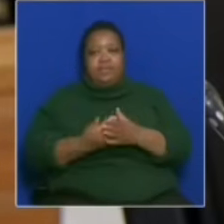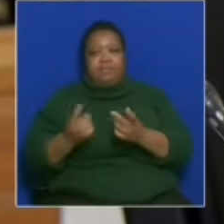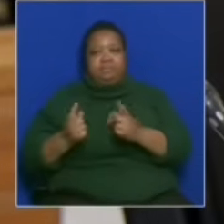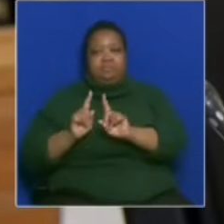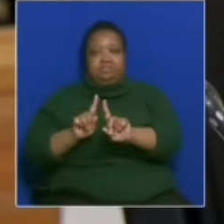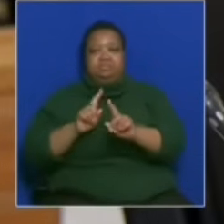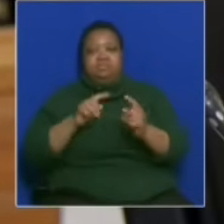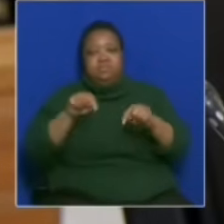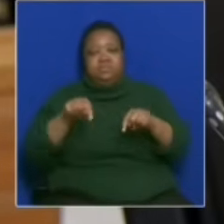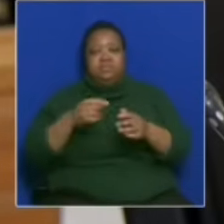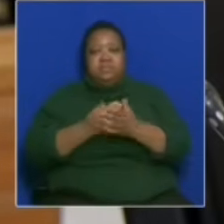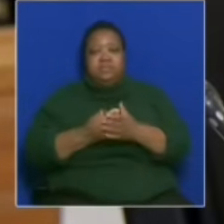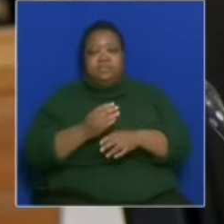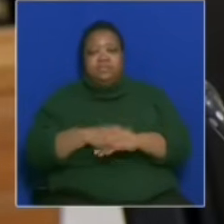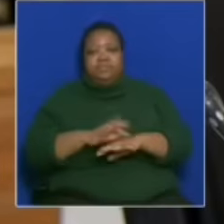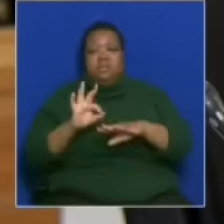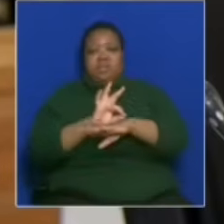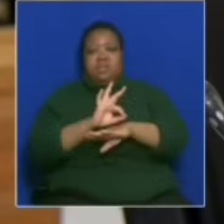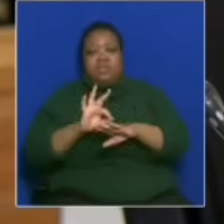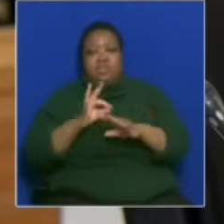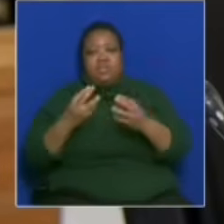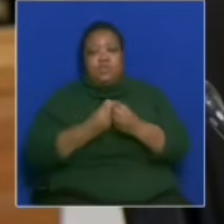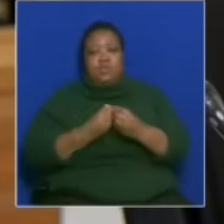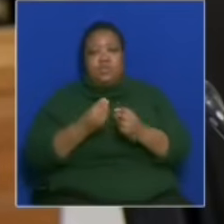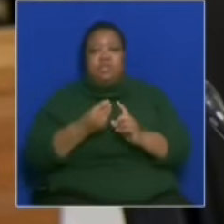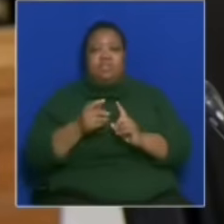Hey, arrange with the general, then you come here, man.